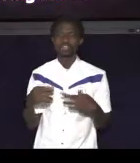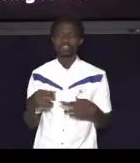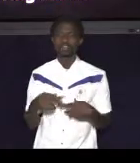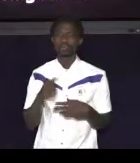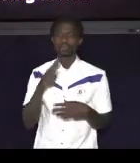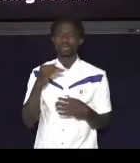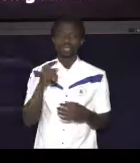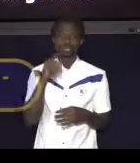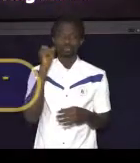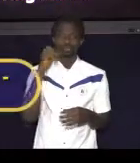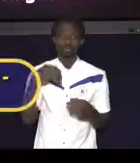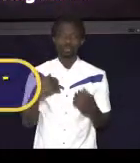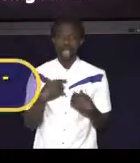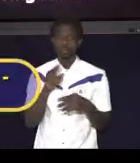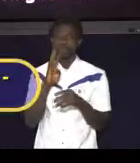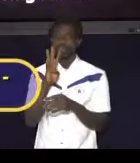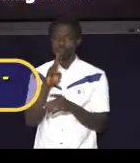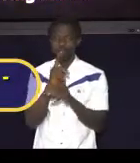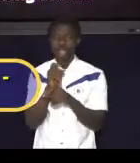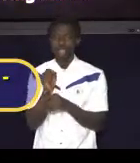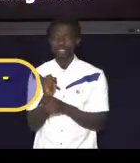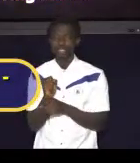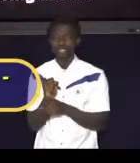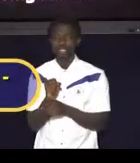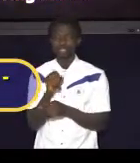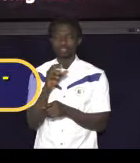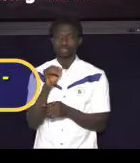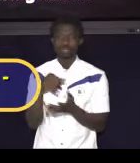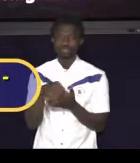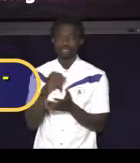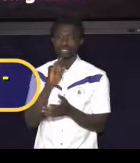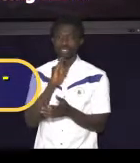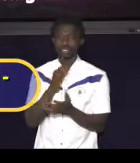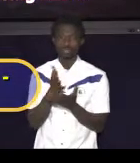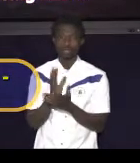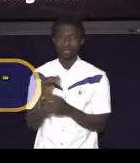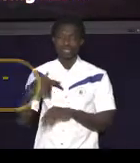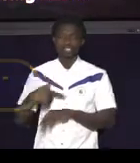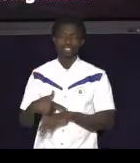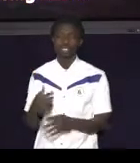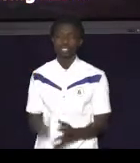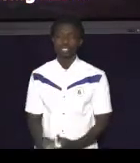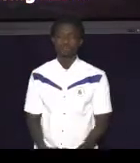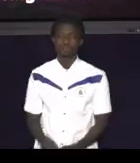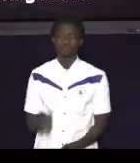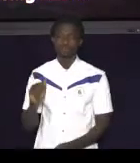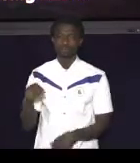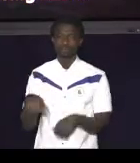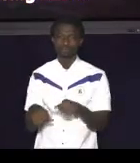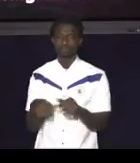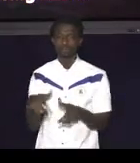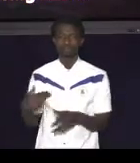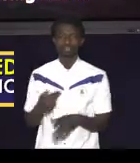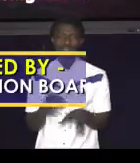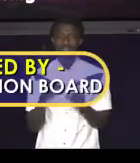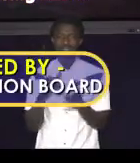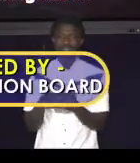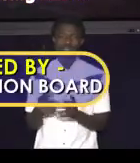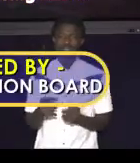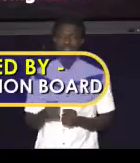By now you should have 4 answers. So it's correction time. Yes, let's do it together.